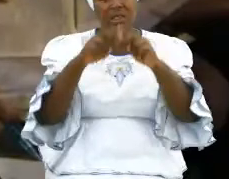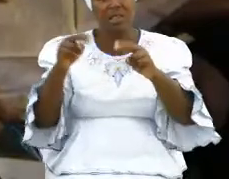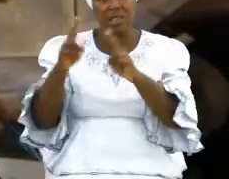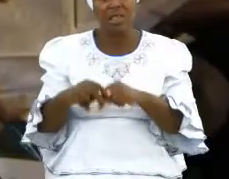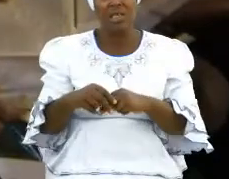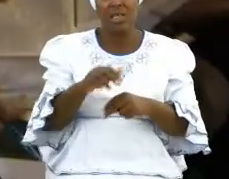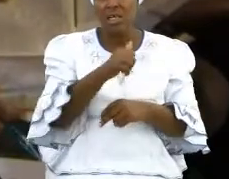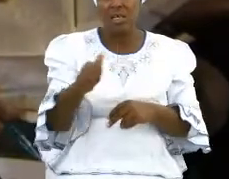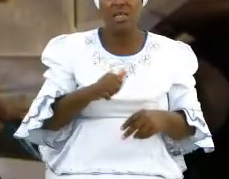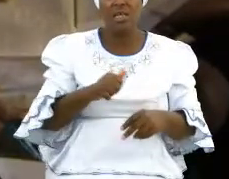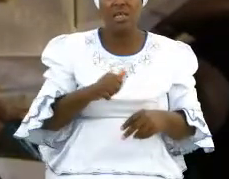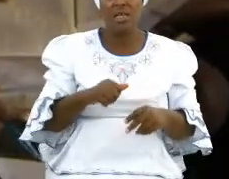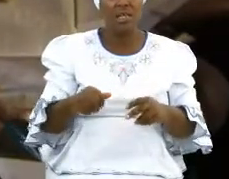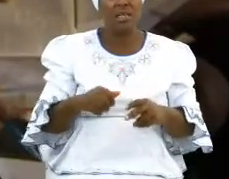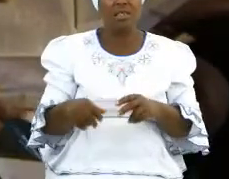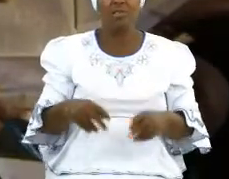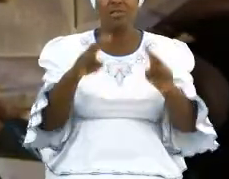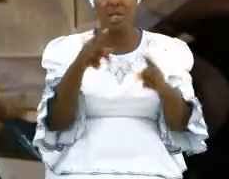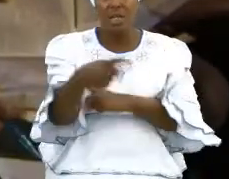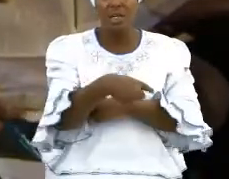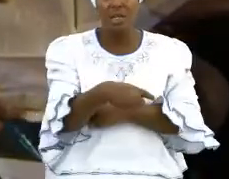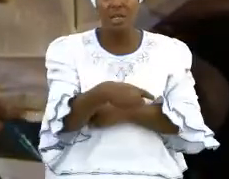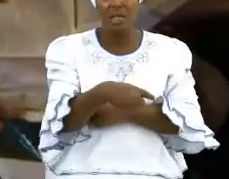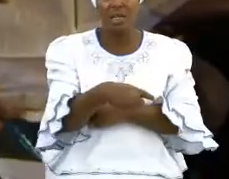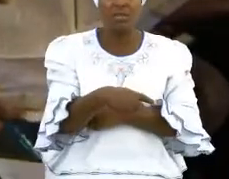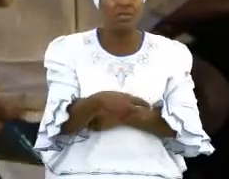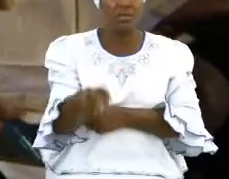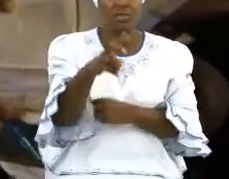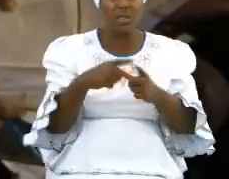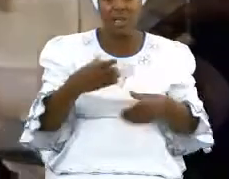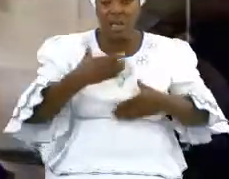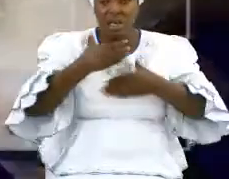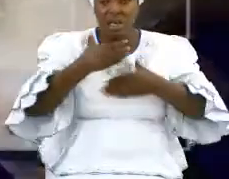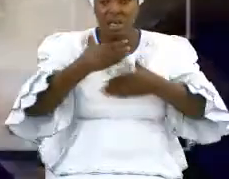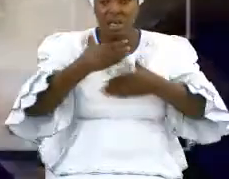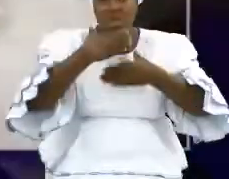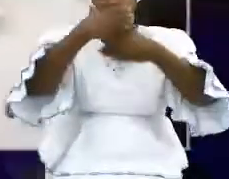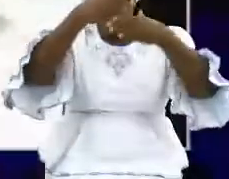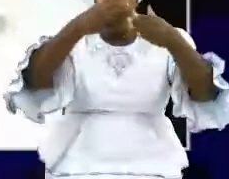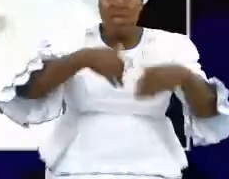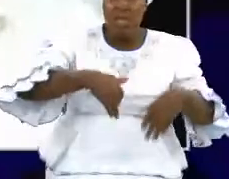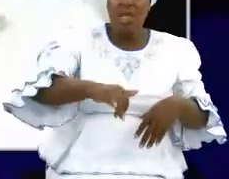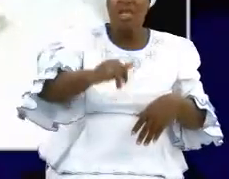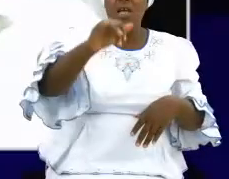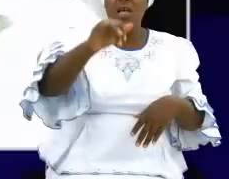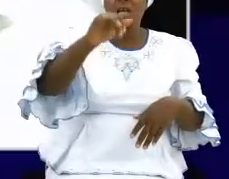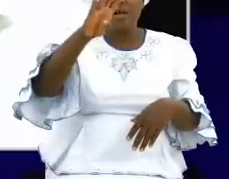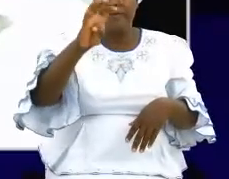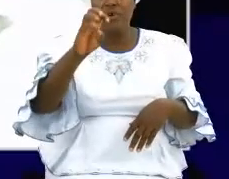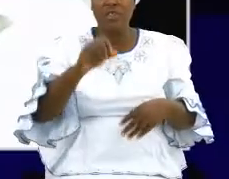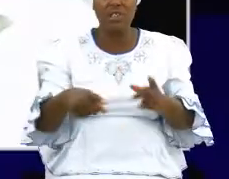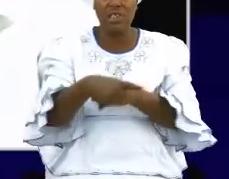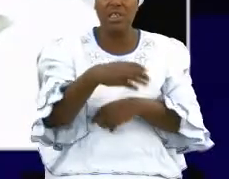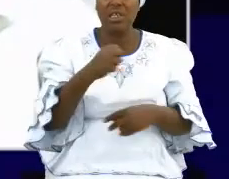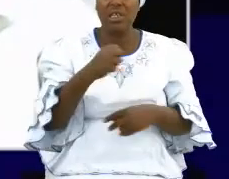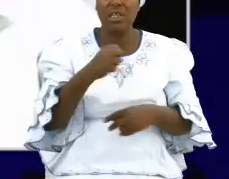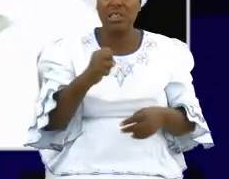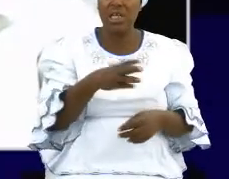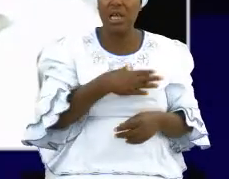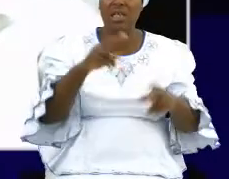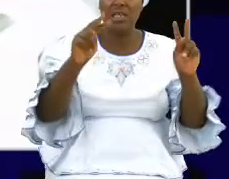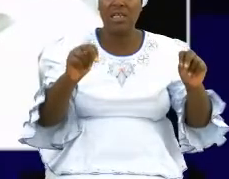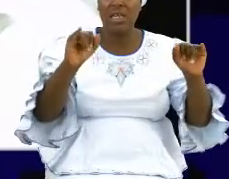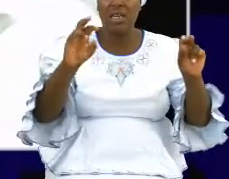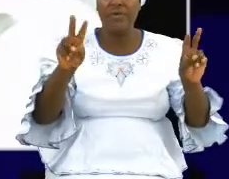journey. And he cried and said, yet 40 days and Nineveh shall be